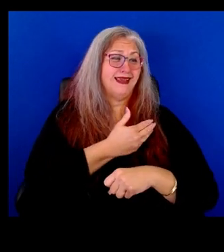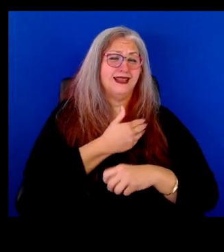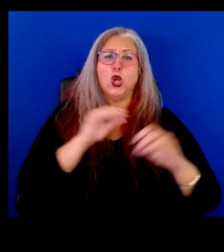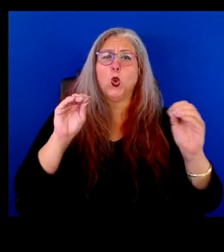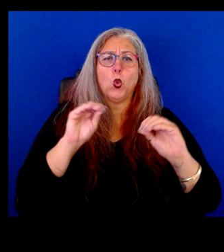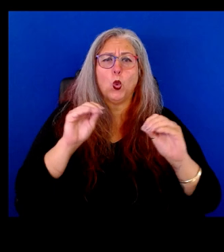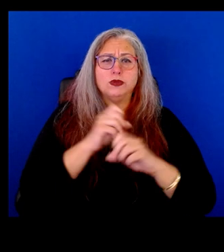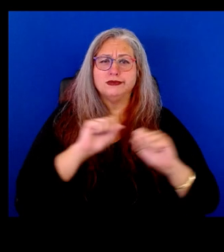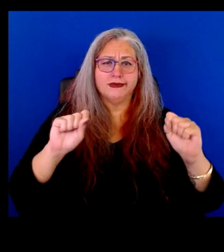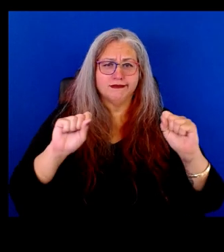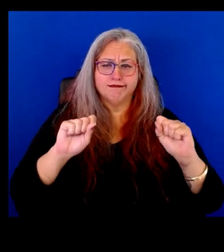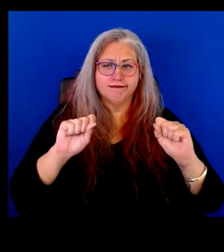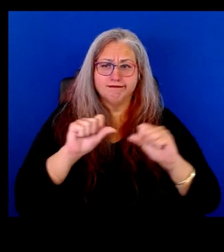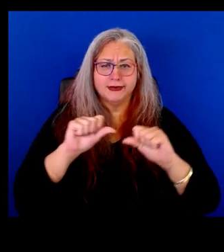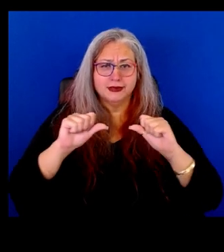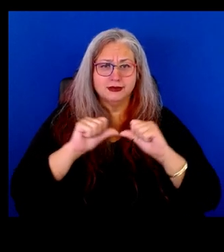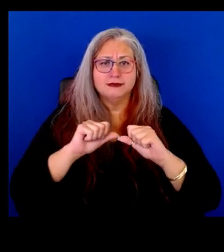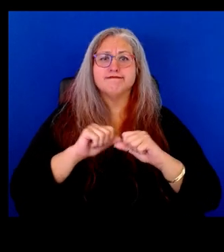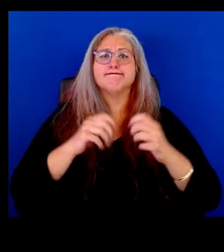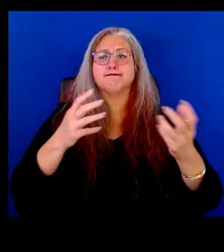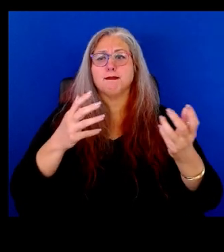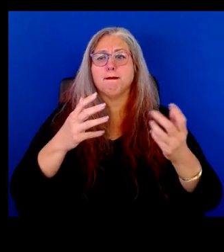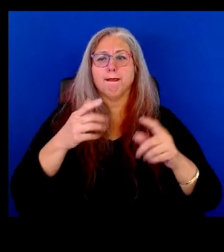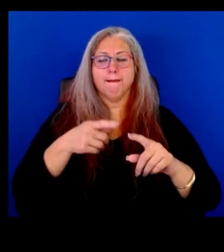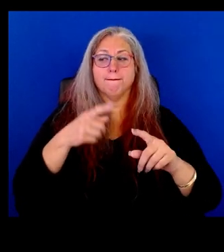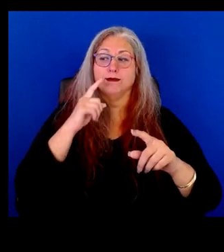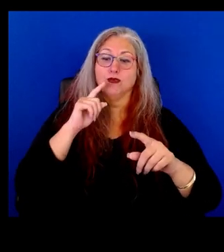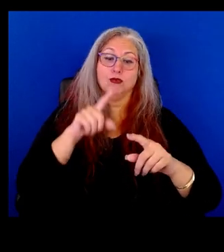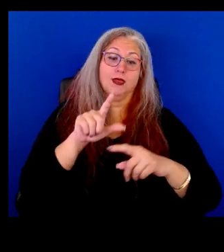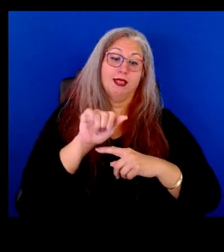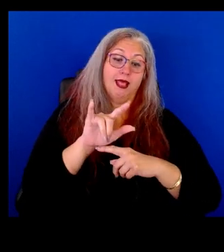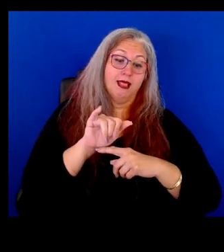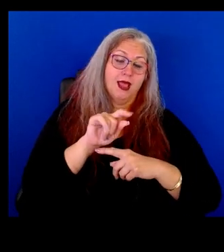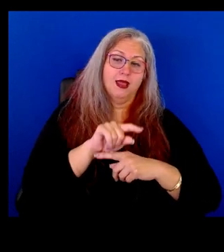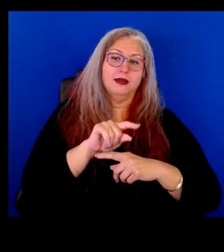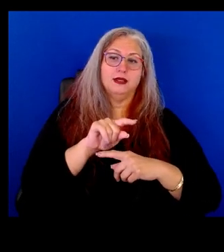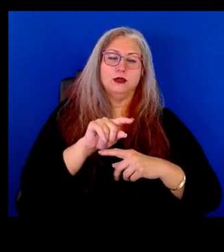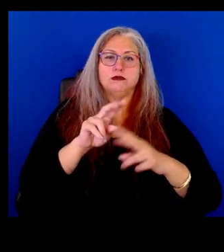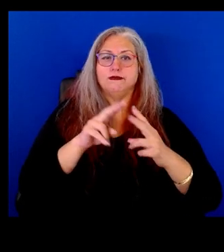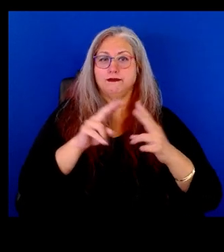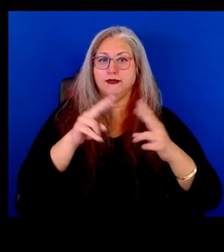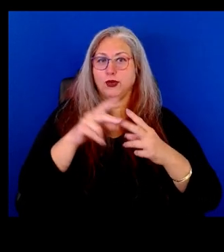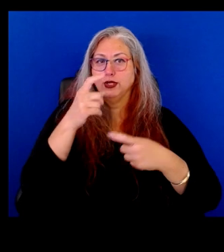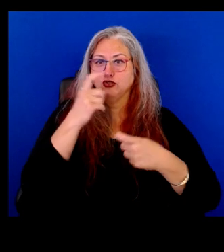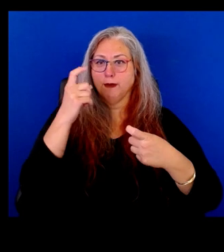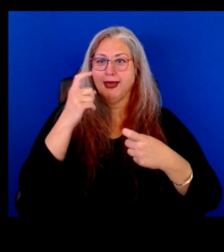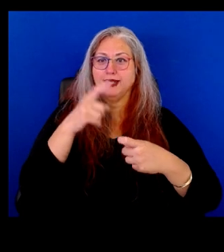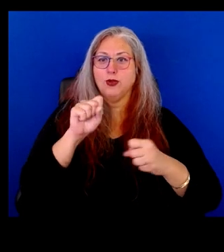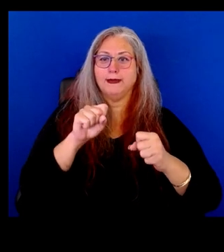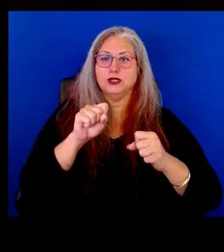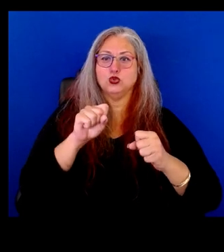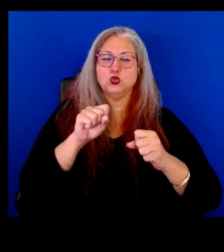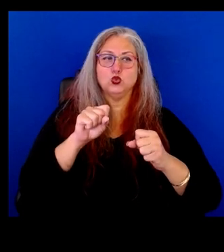is safe in Gaza. So it was for Leila, it was so traumatic to